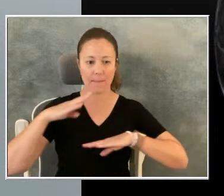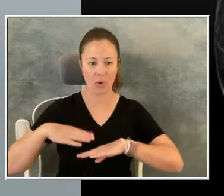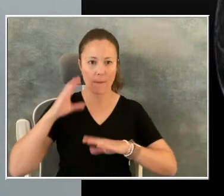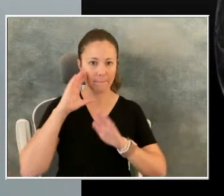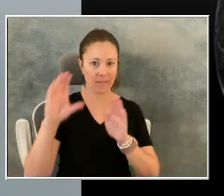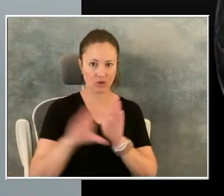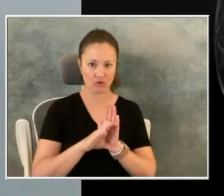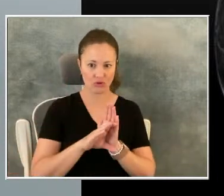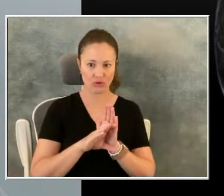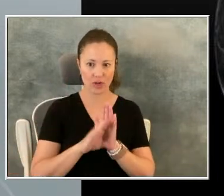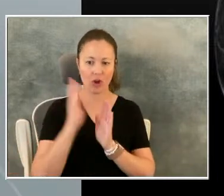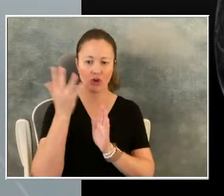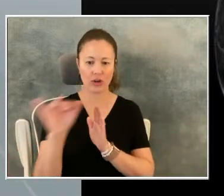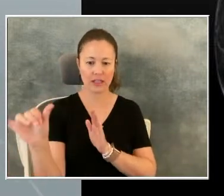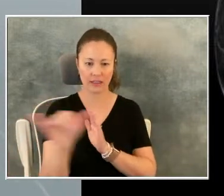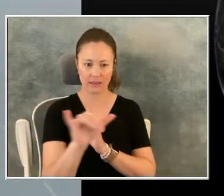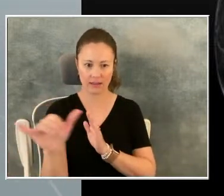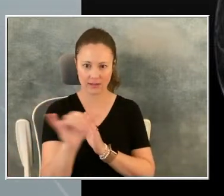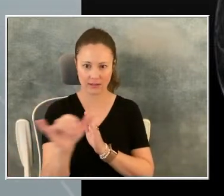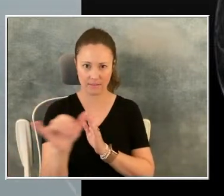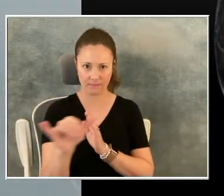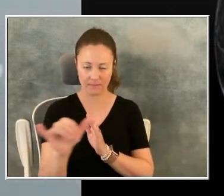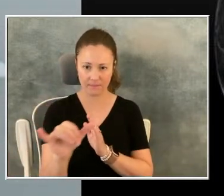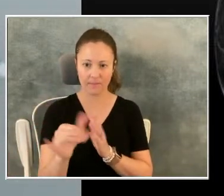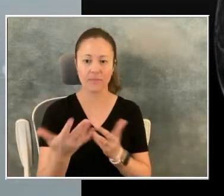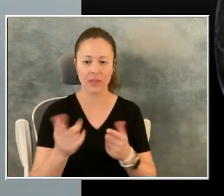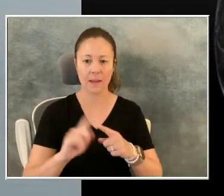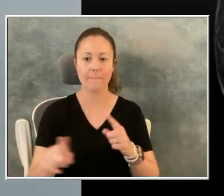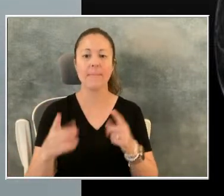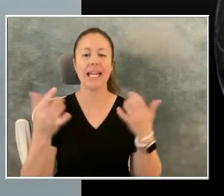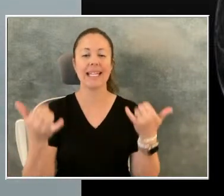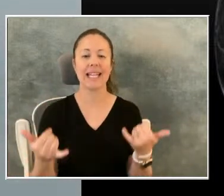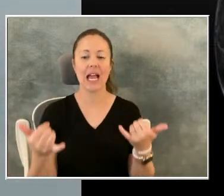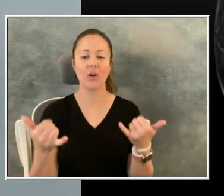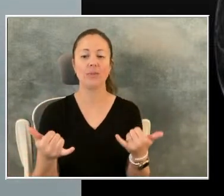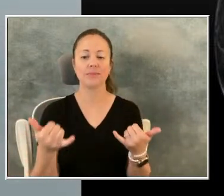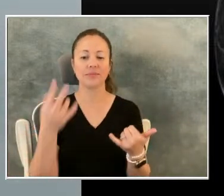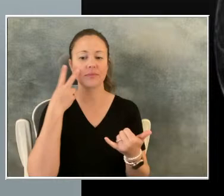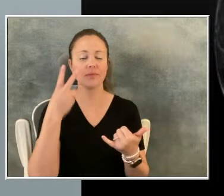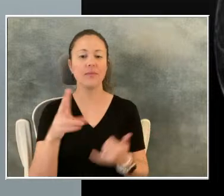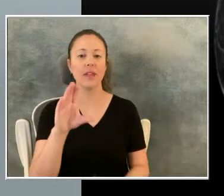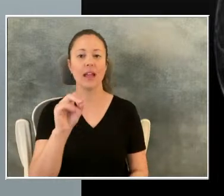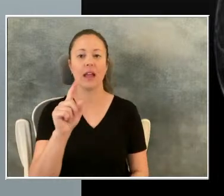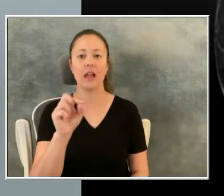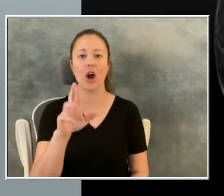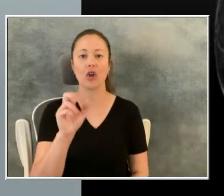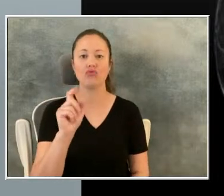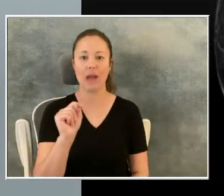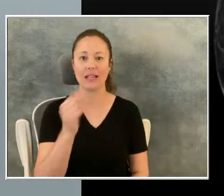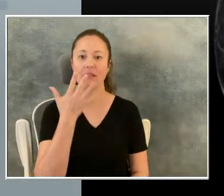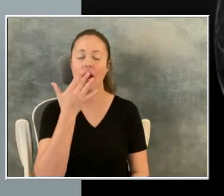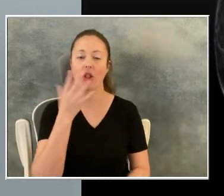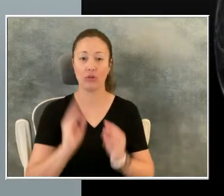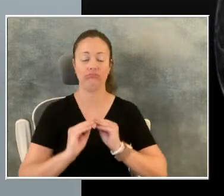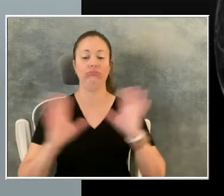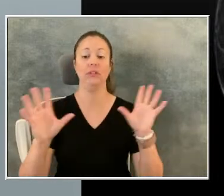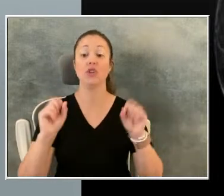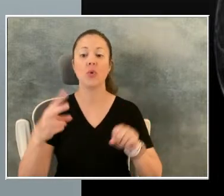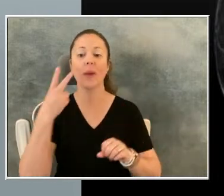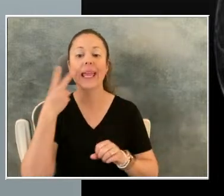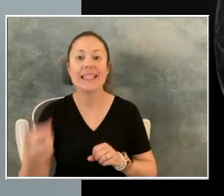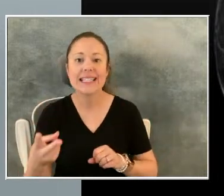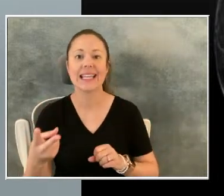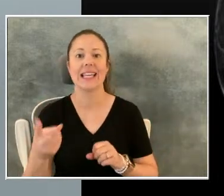the left-hand standard mammogram image, but this time we're looking at contrast enhancement. So we see that mass very easily on